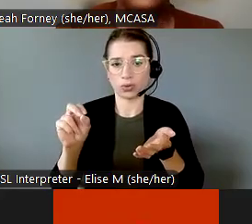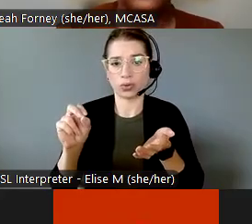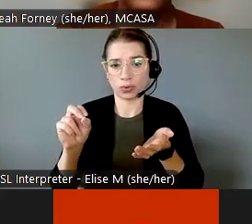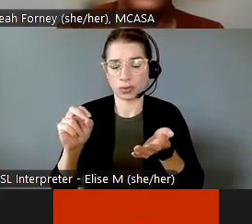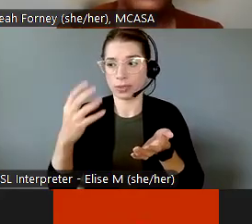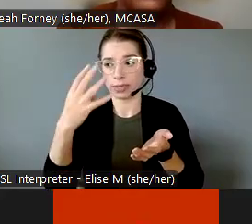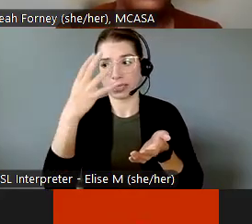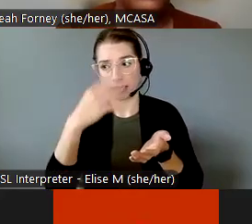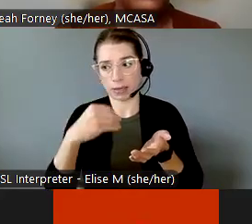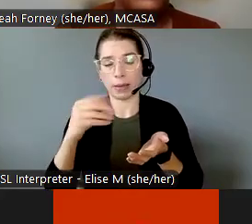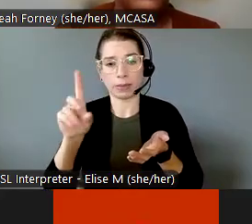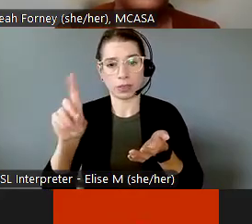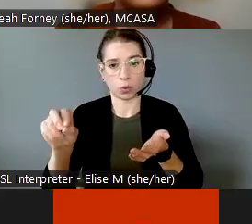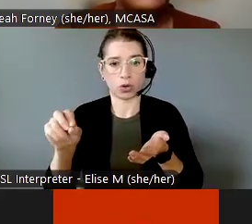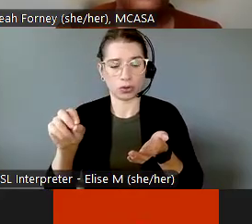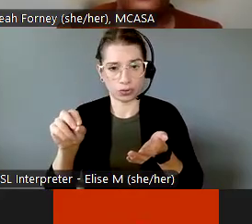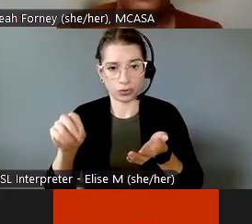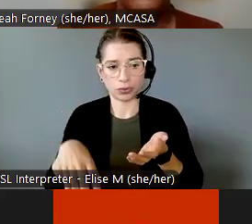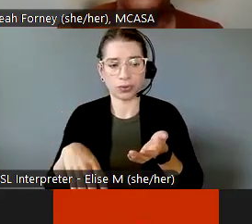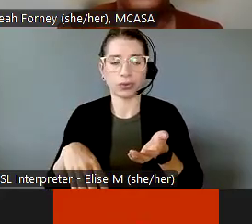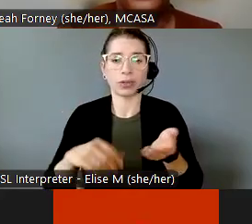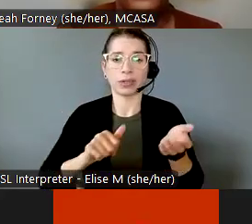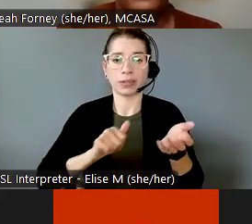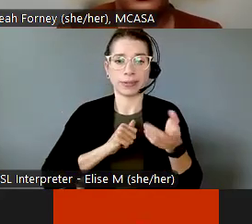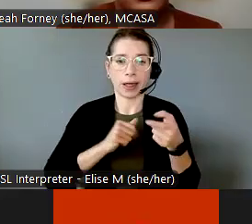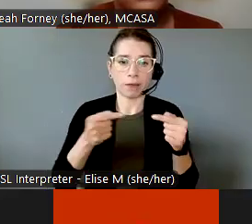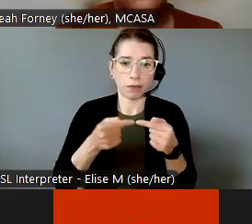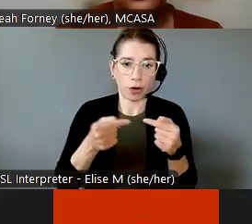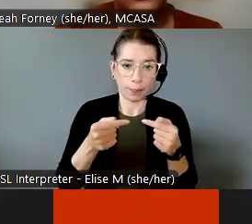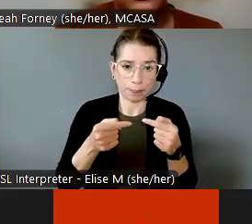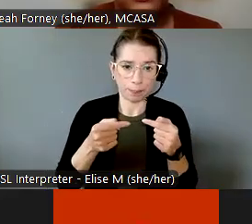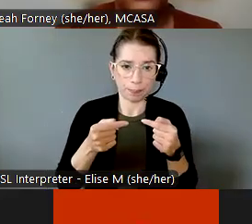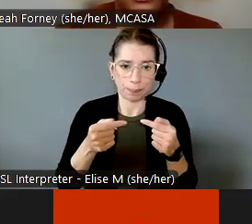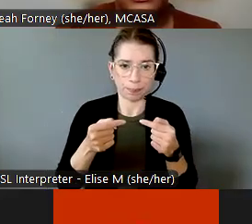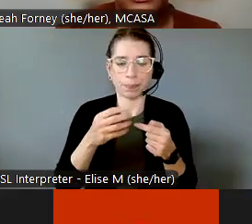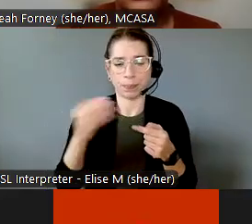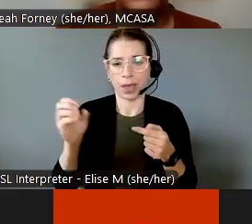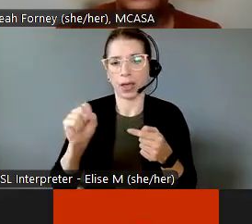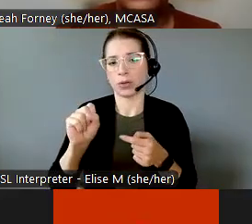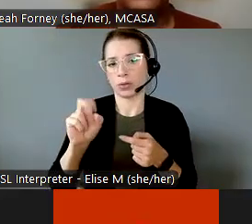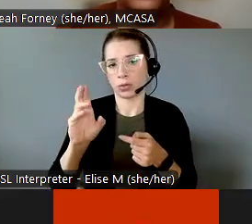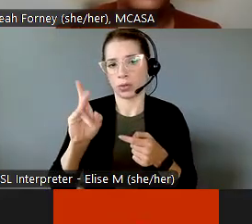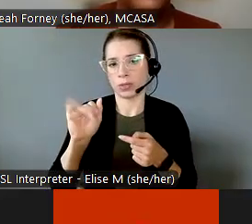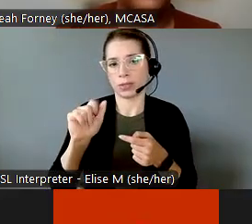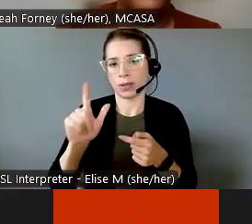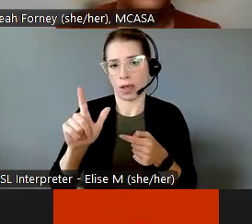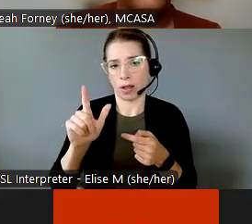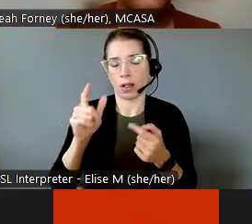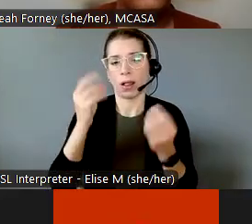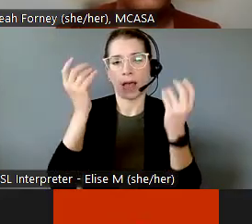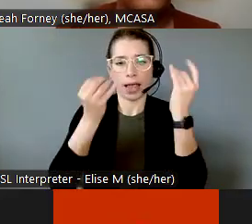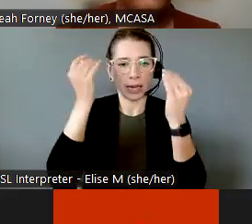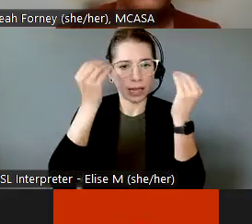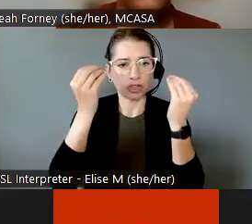sleep disorders, self harm, and suicidal ideations and attempts.